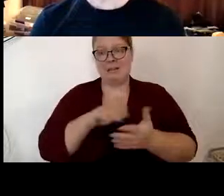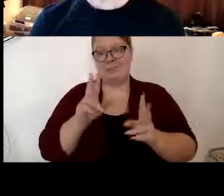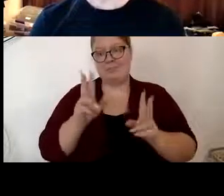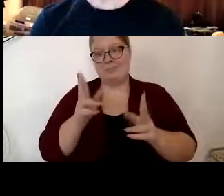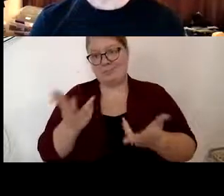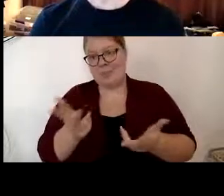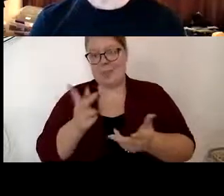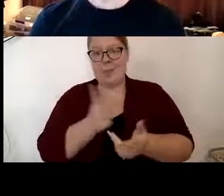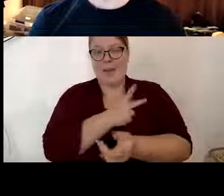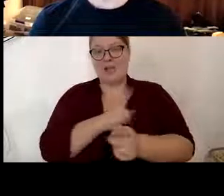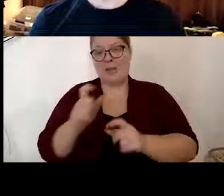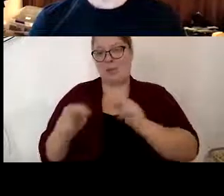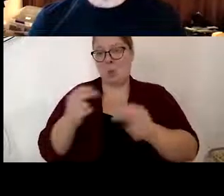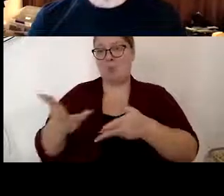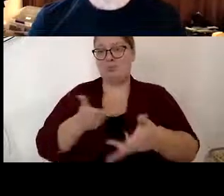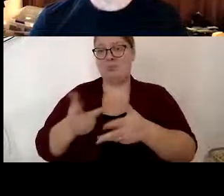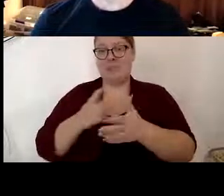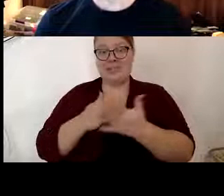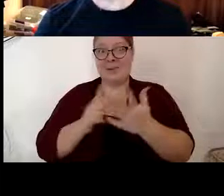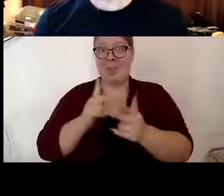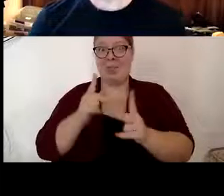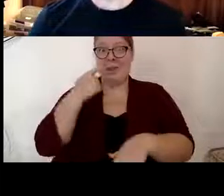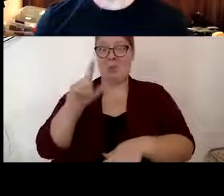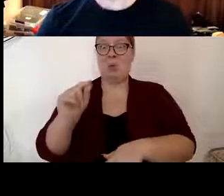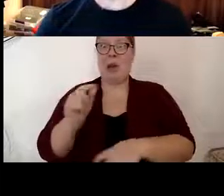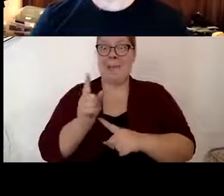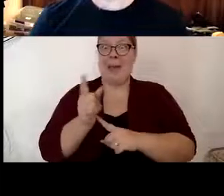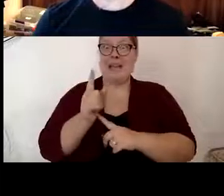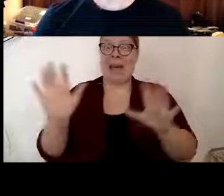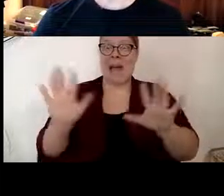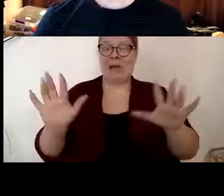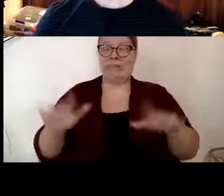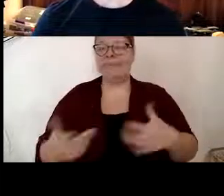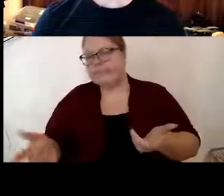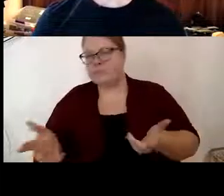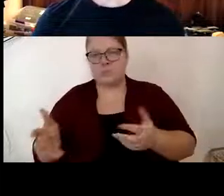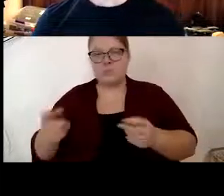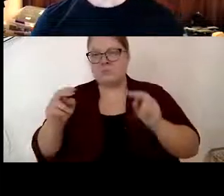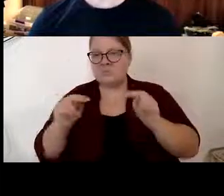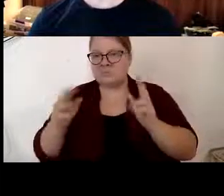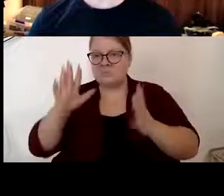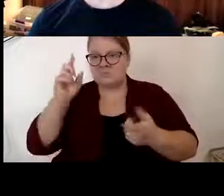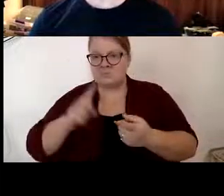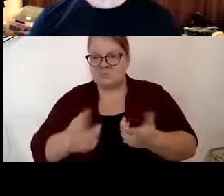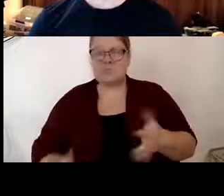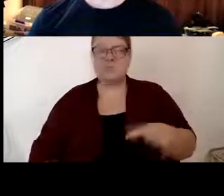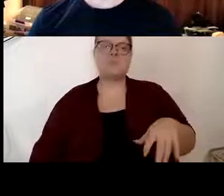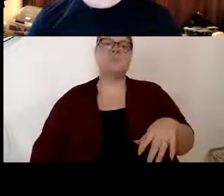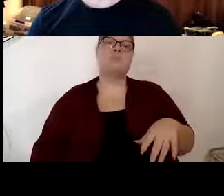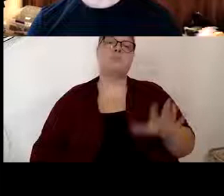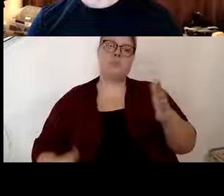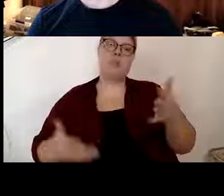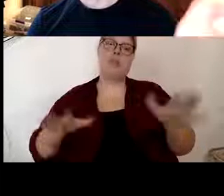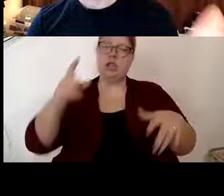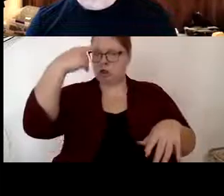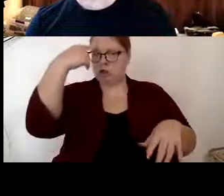might feel like a lot. So we've talked about the mindfulness process, and we've done neuroimaging studies on this, where we've looked at different parts